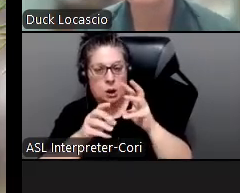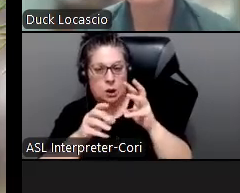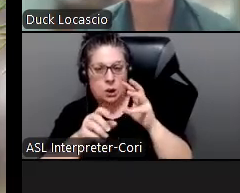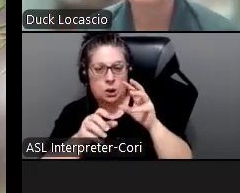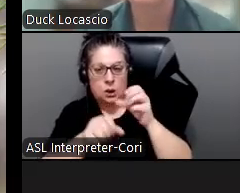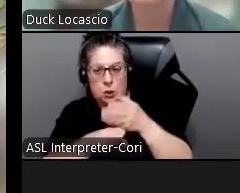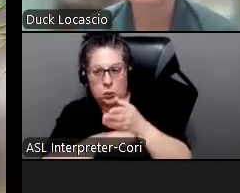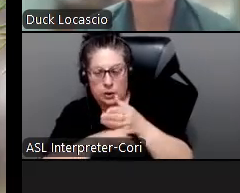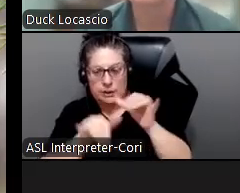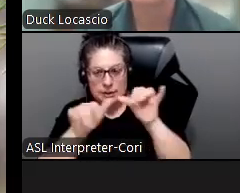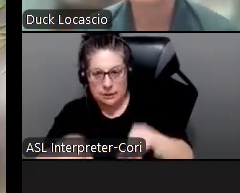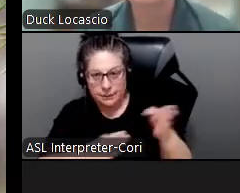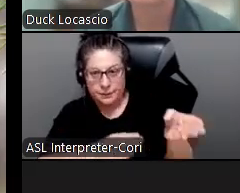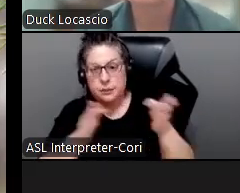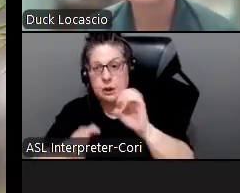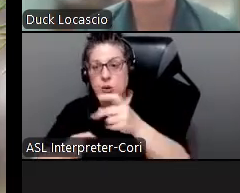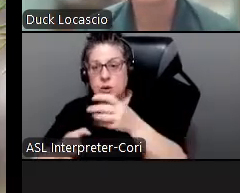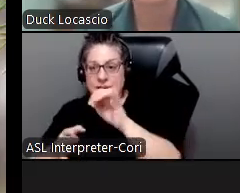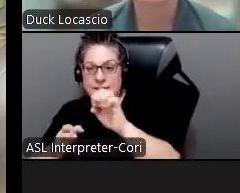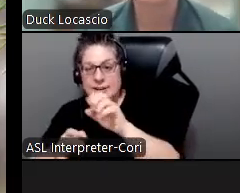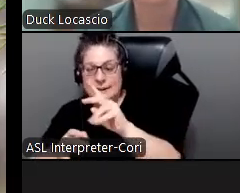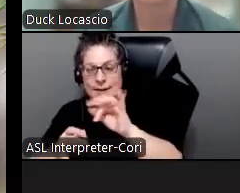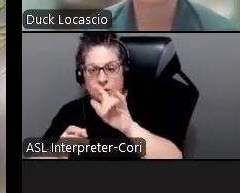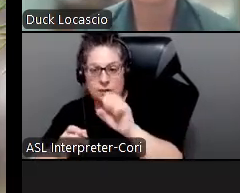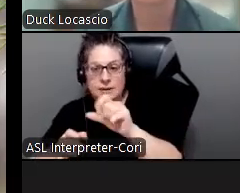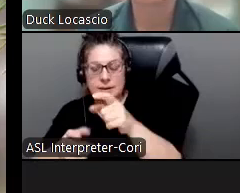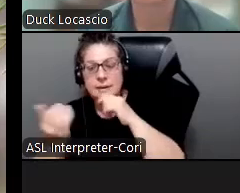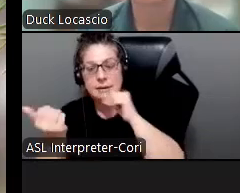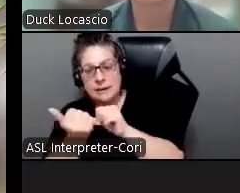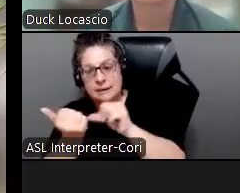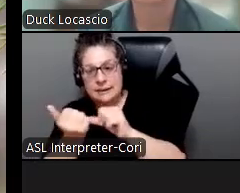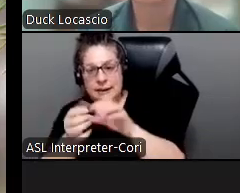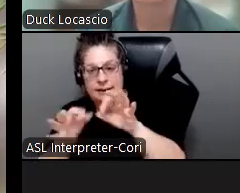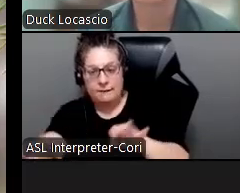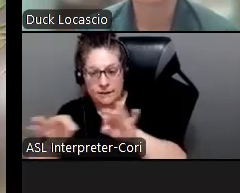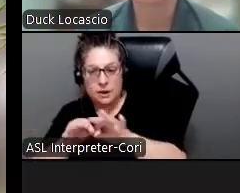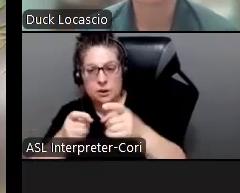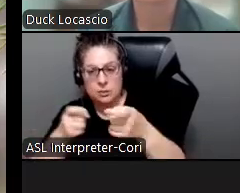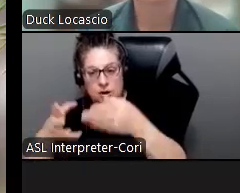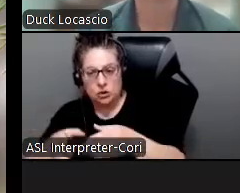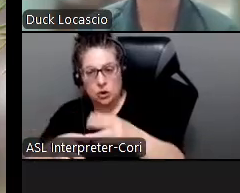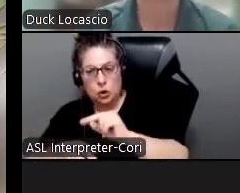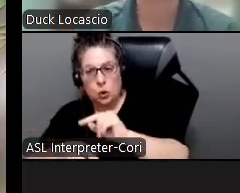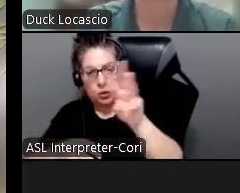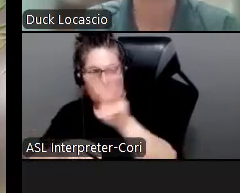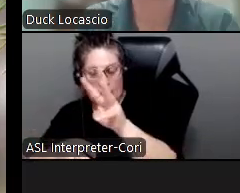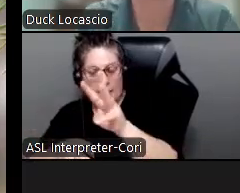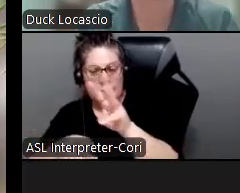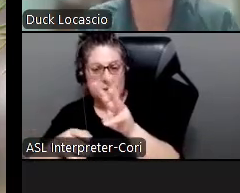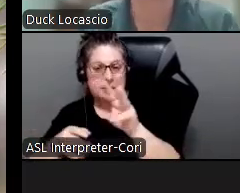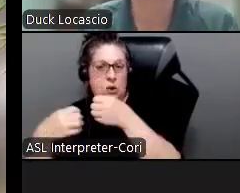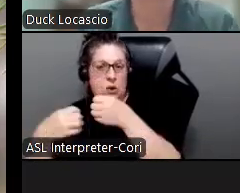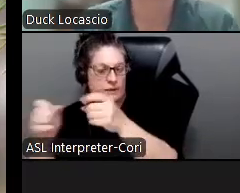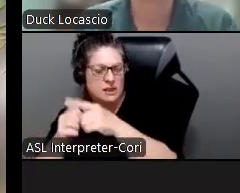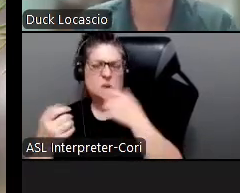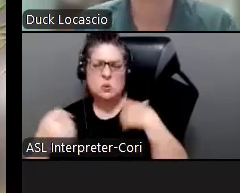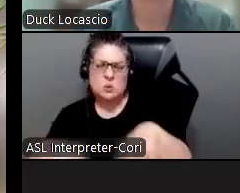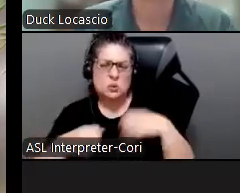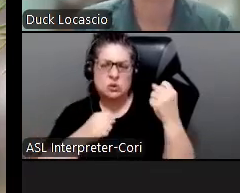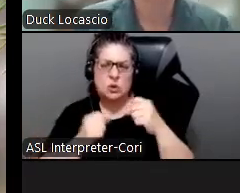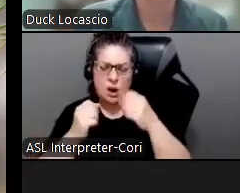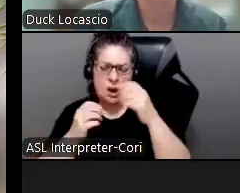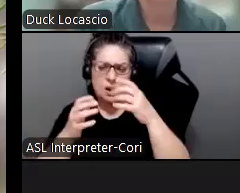Land Management. She's the assistant field manager in the Northwest Oregon office. She has extensive experience